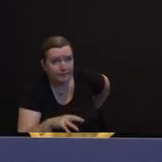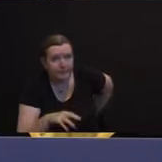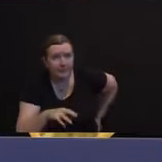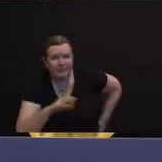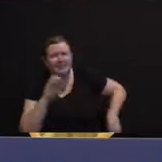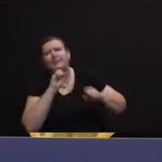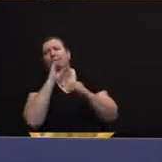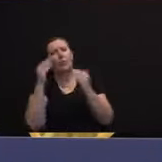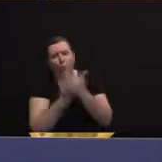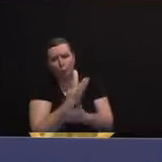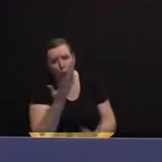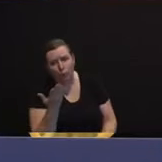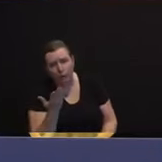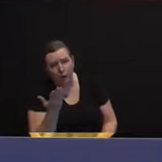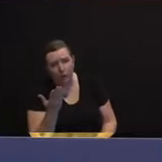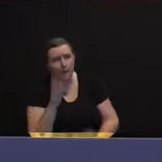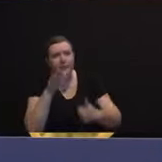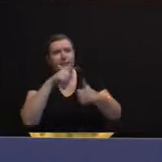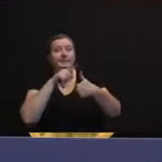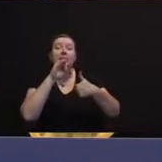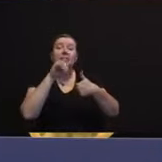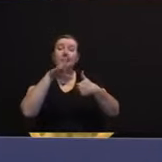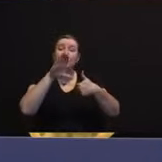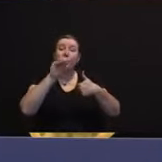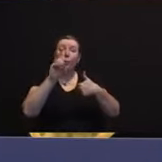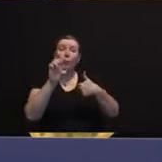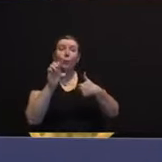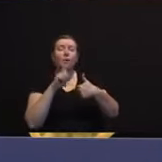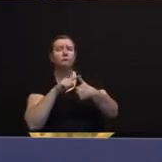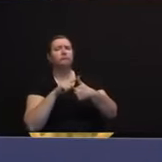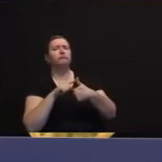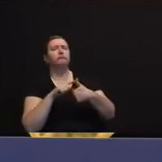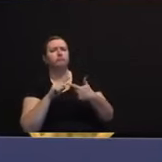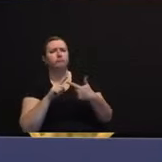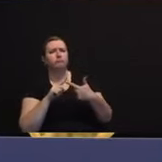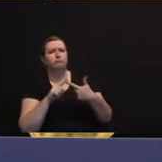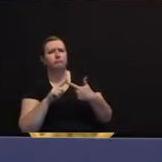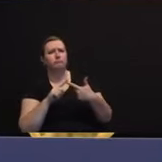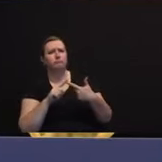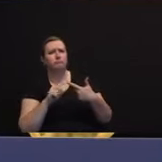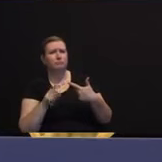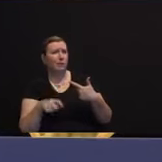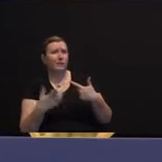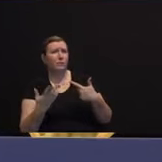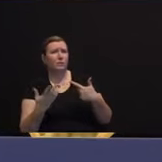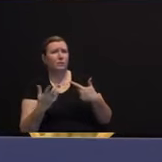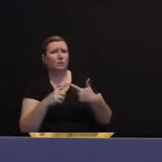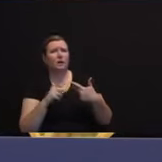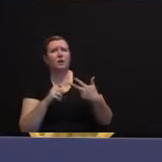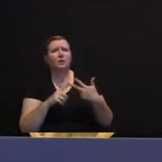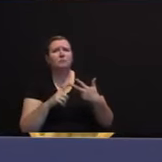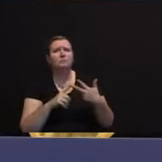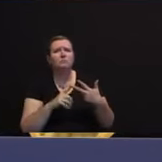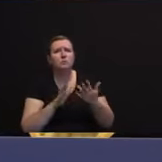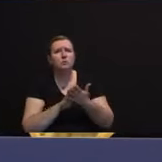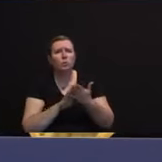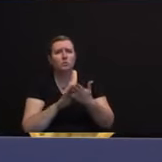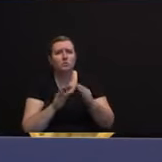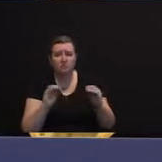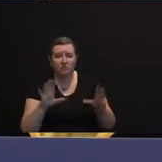with the premise of the question, I've got nothing new to add on that unless Judy does. And on Lincoln Annex School, I've got nothing new to add. I apologize. Alex,